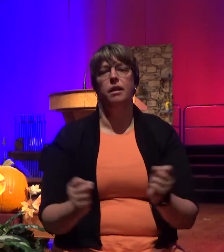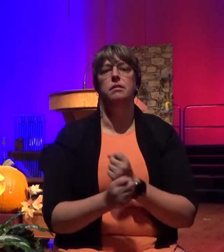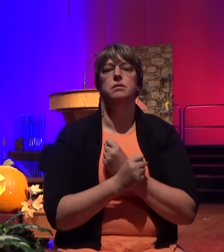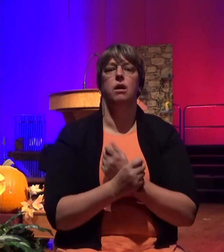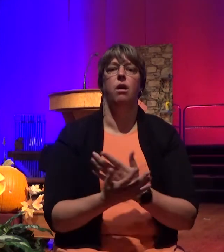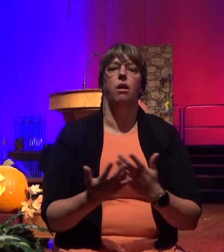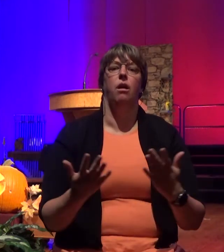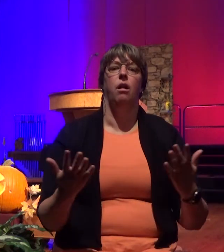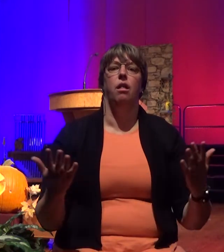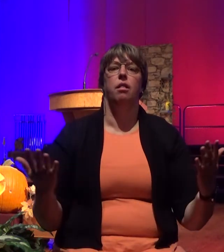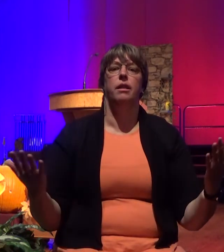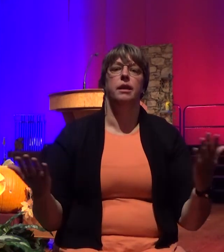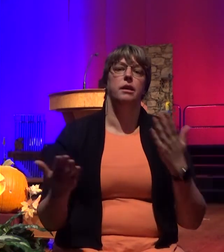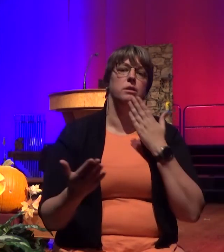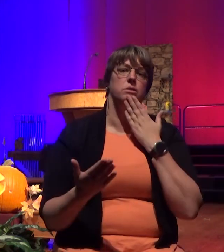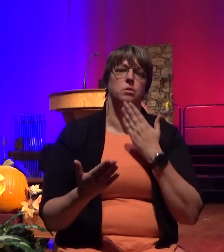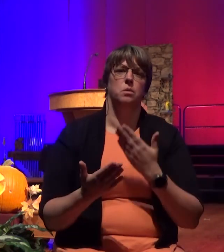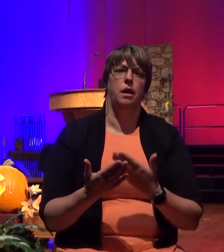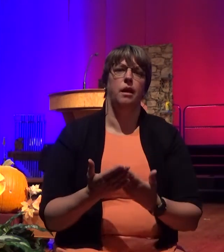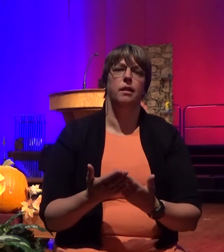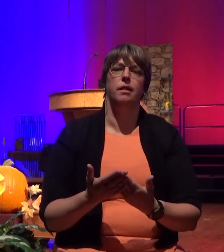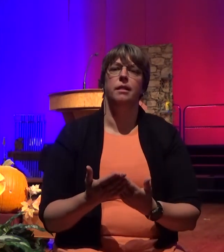and all is well.